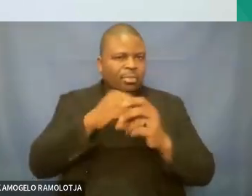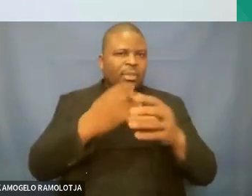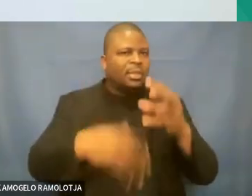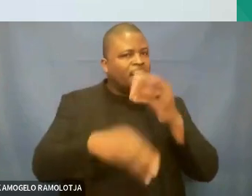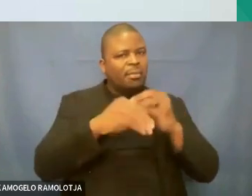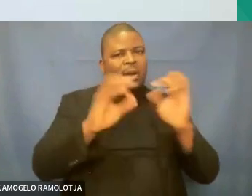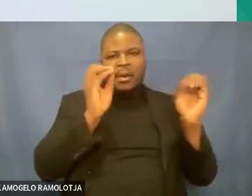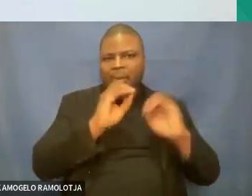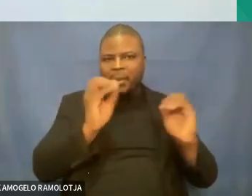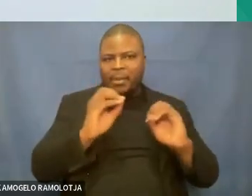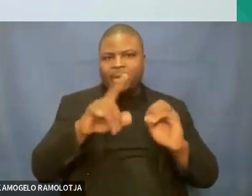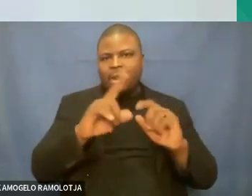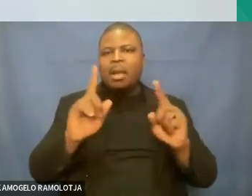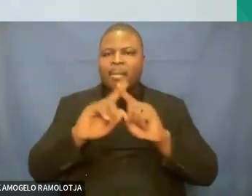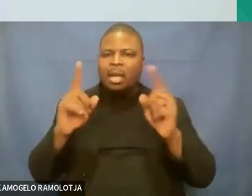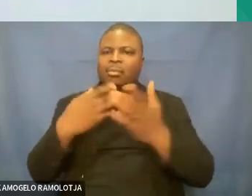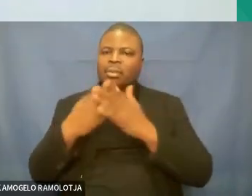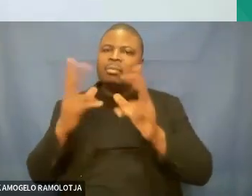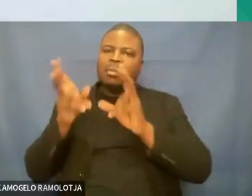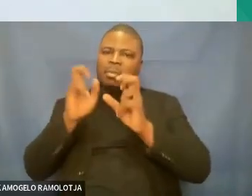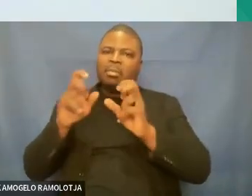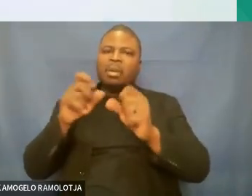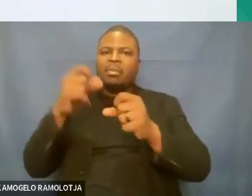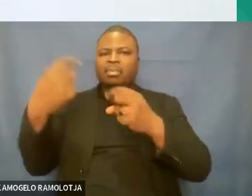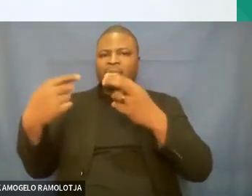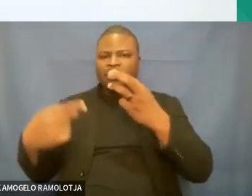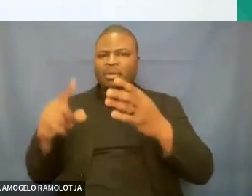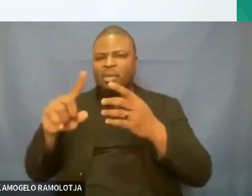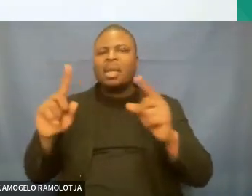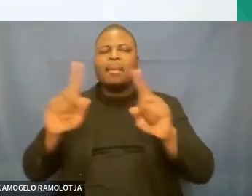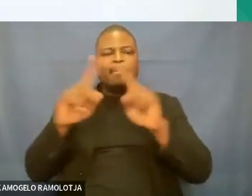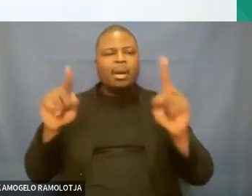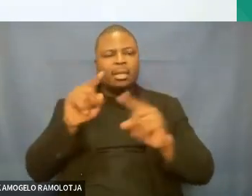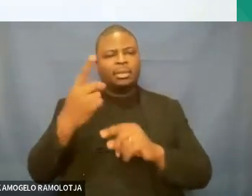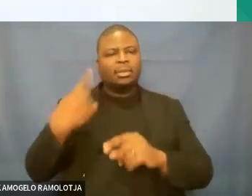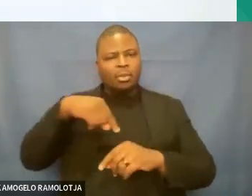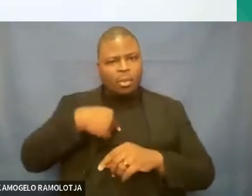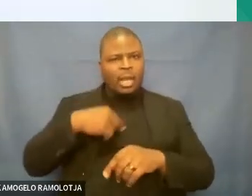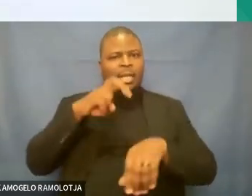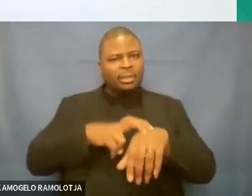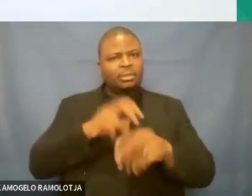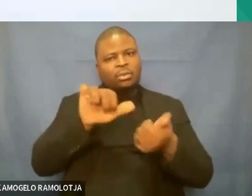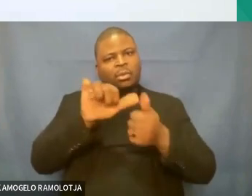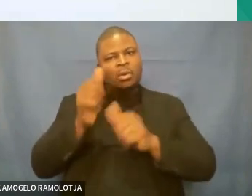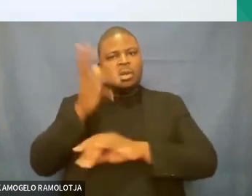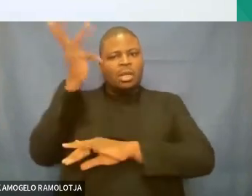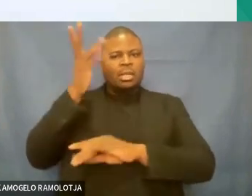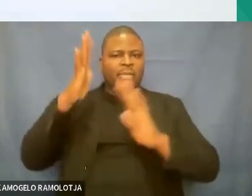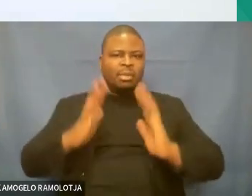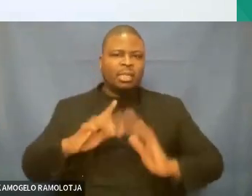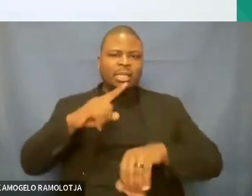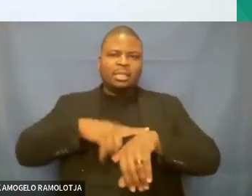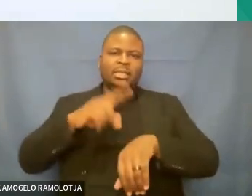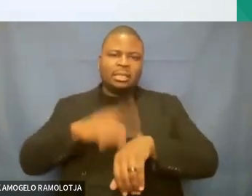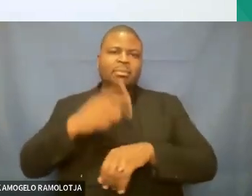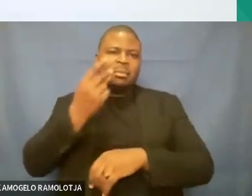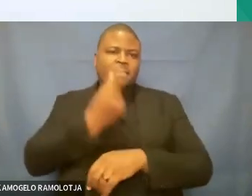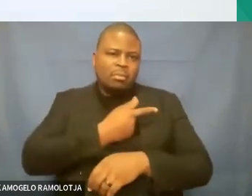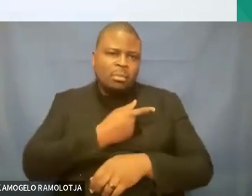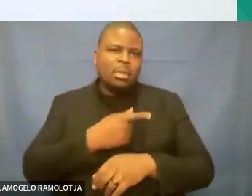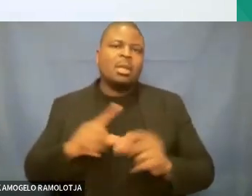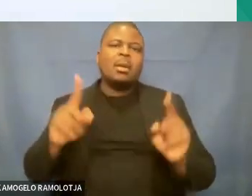care access. But there is some questions in the chat. Unfortunately, we do need to go to the next speaker, Dr. Anam. But if I could ask you,